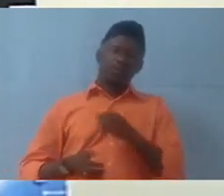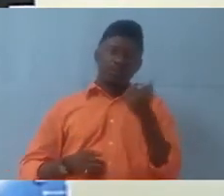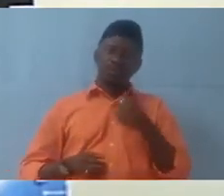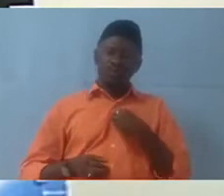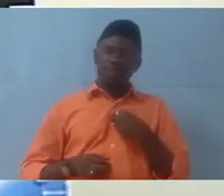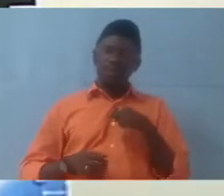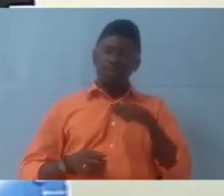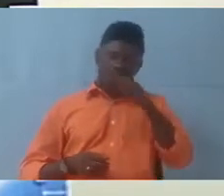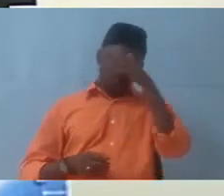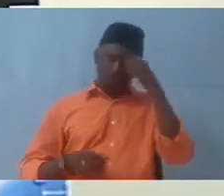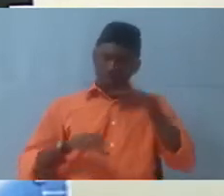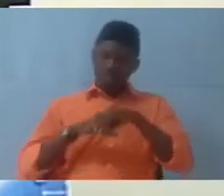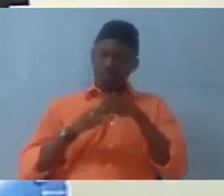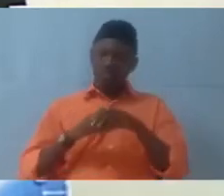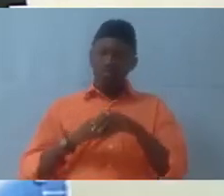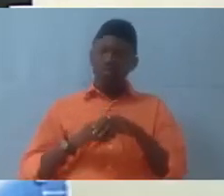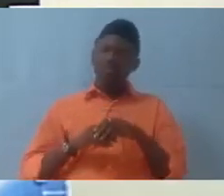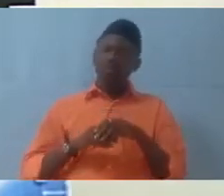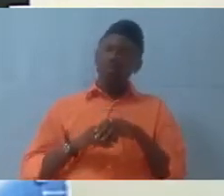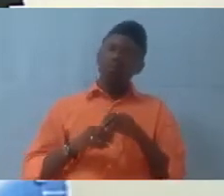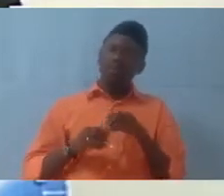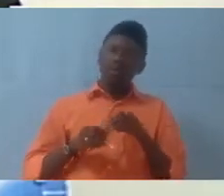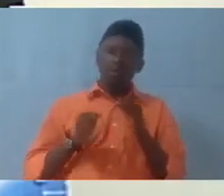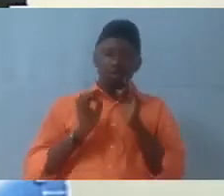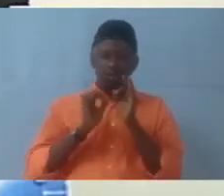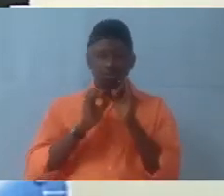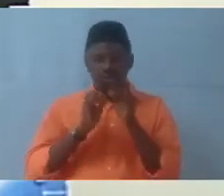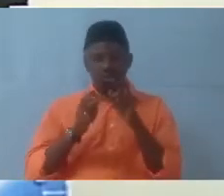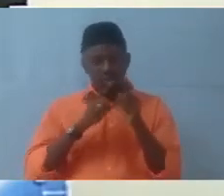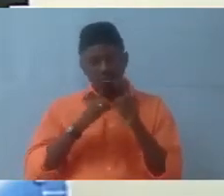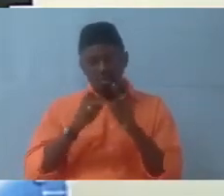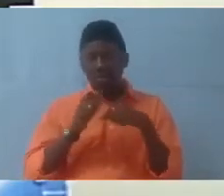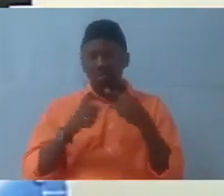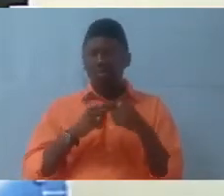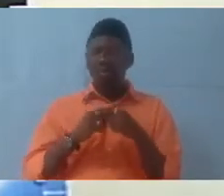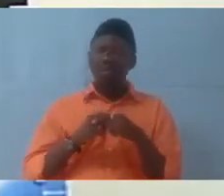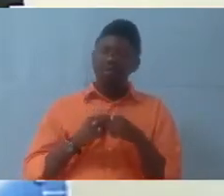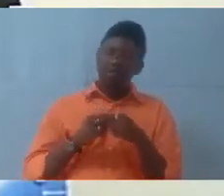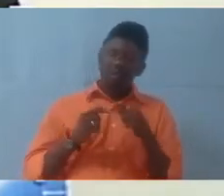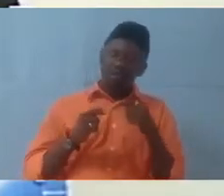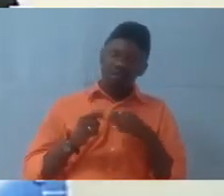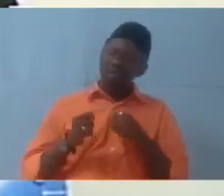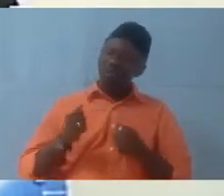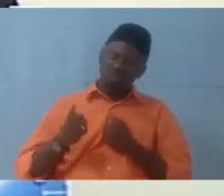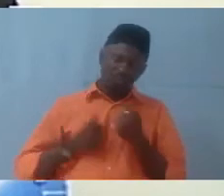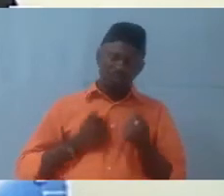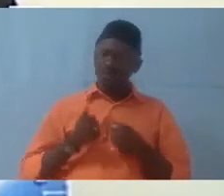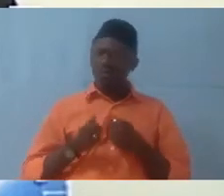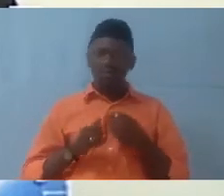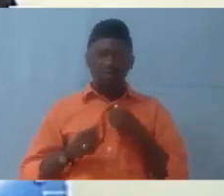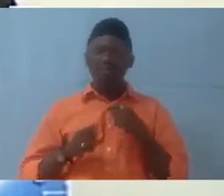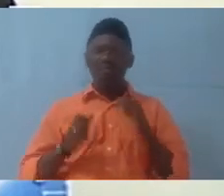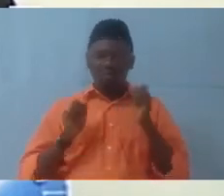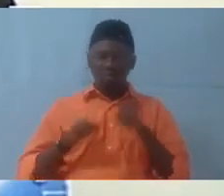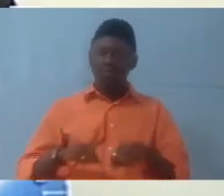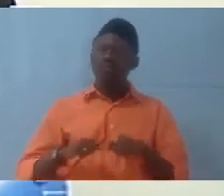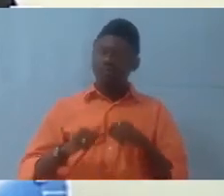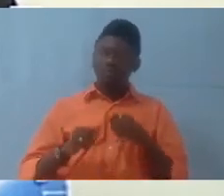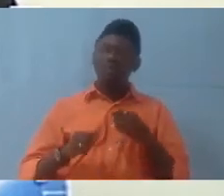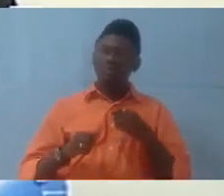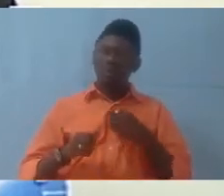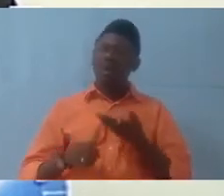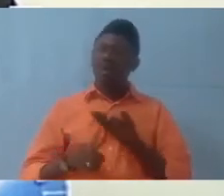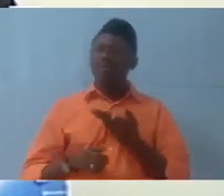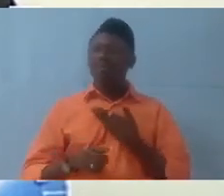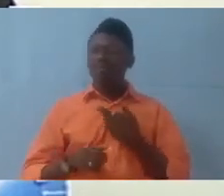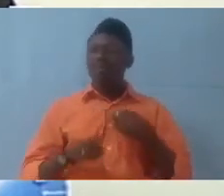addressing the concerns we have raised in our own exclusive meeting. Té nak li nga xamné ni ñen ci